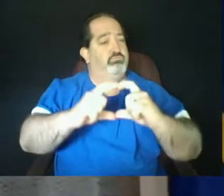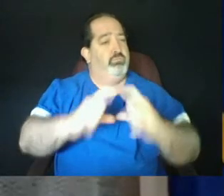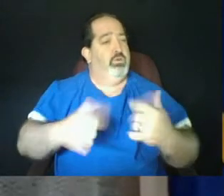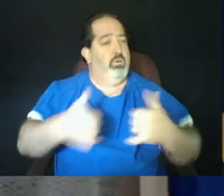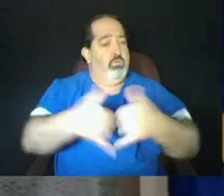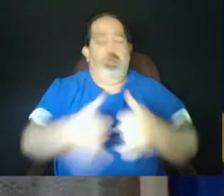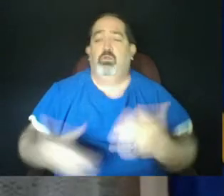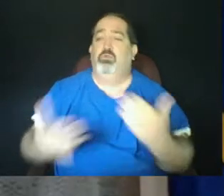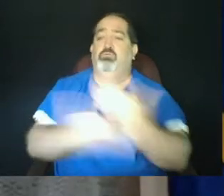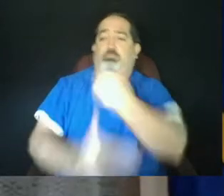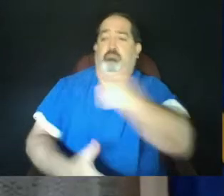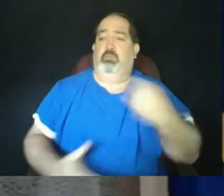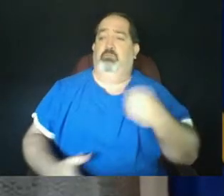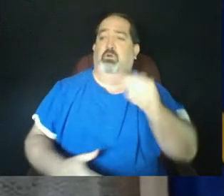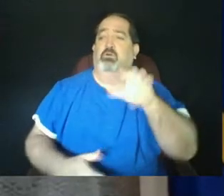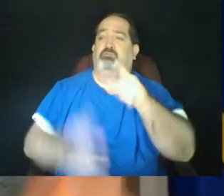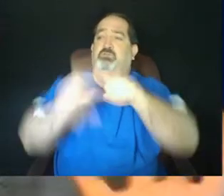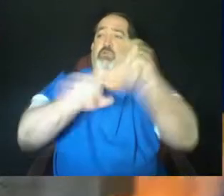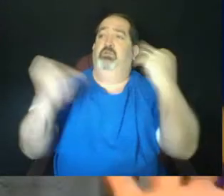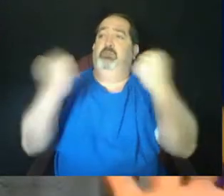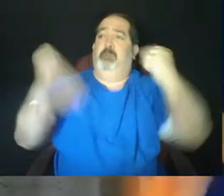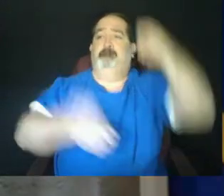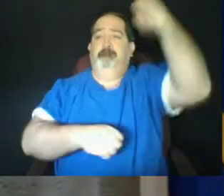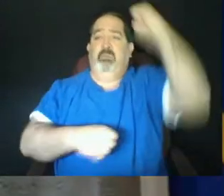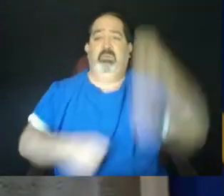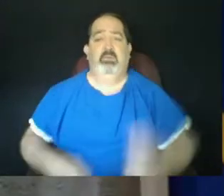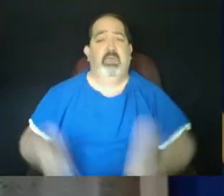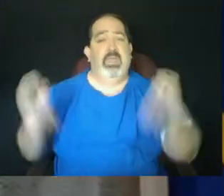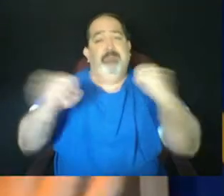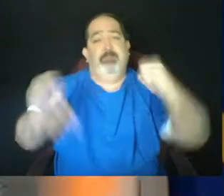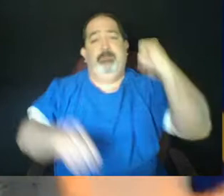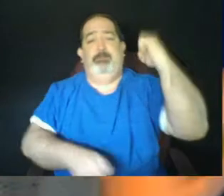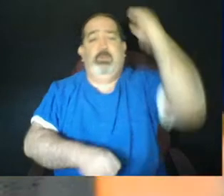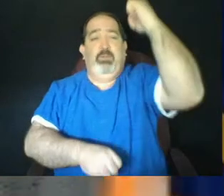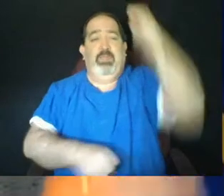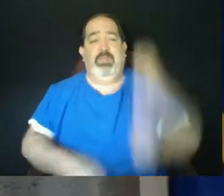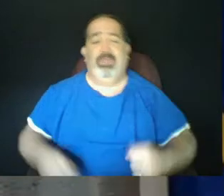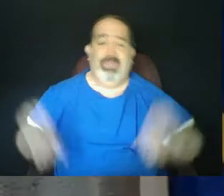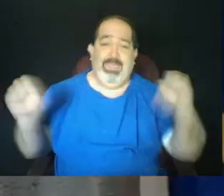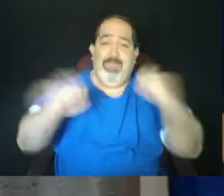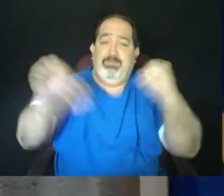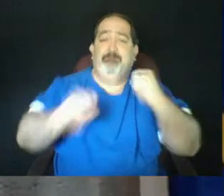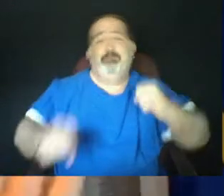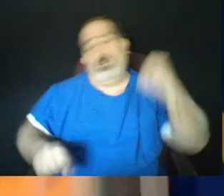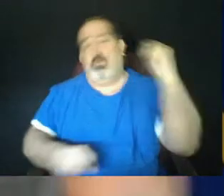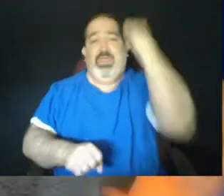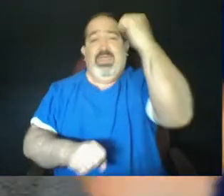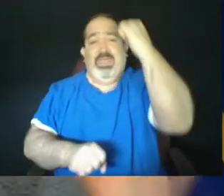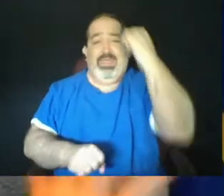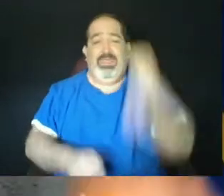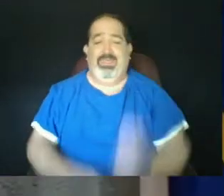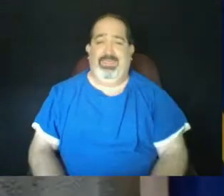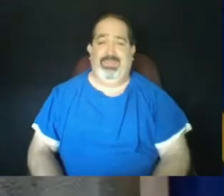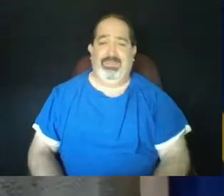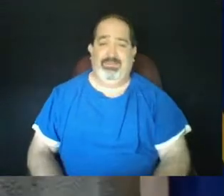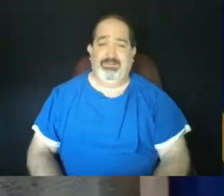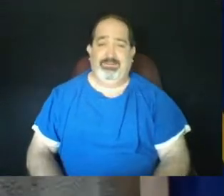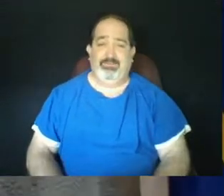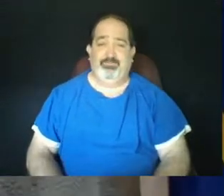For the newest companion of the Argent Star, hip hip, hip hip, hip